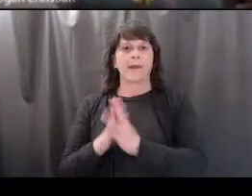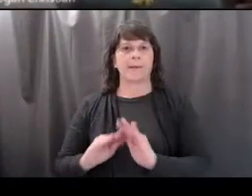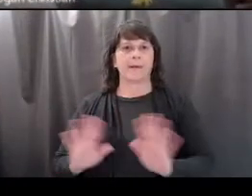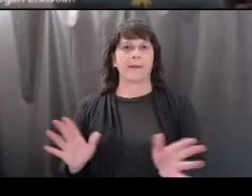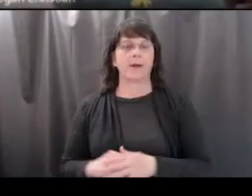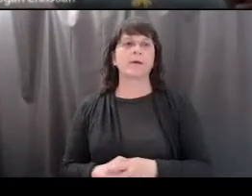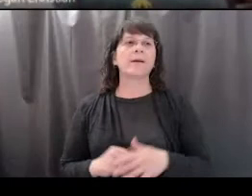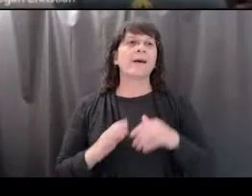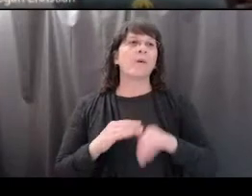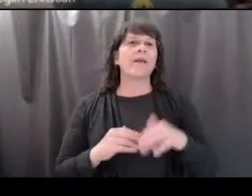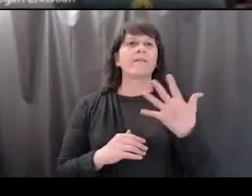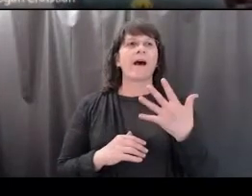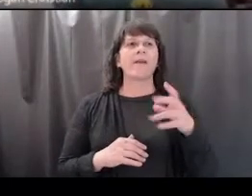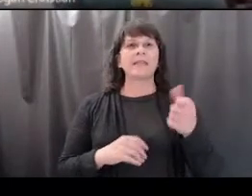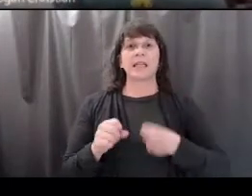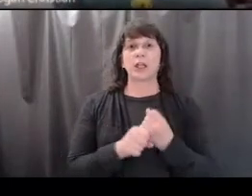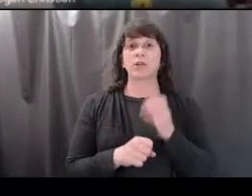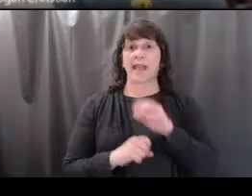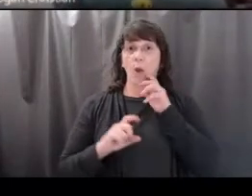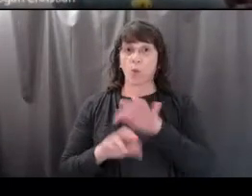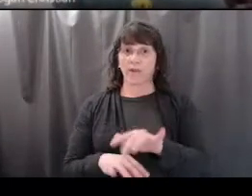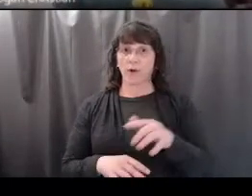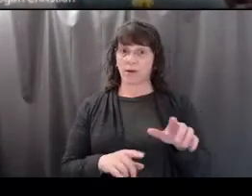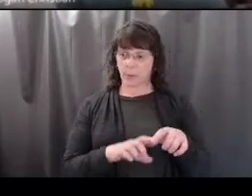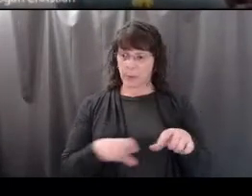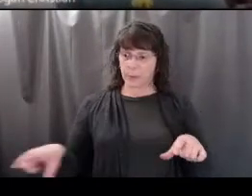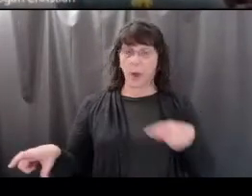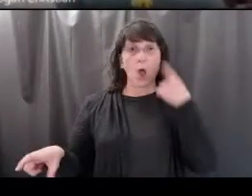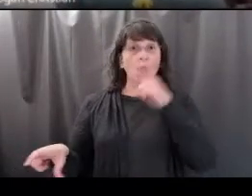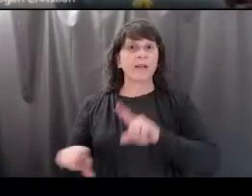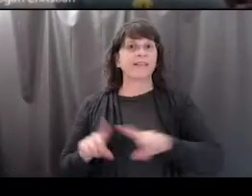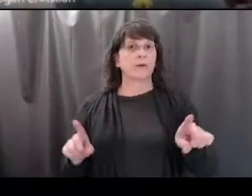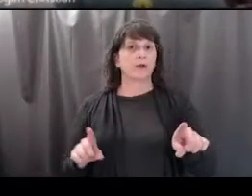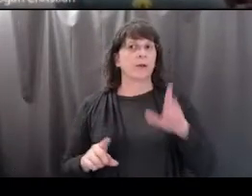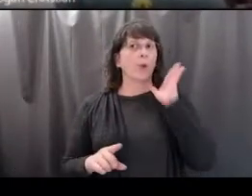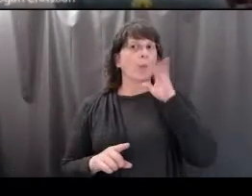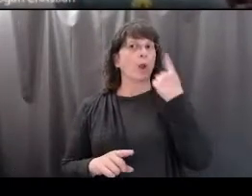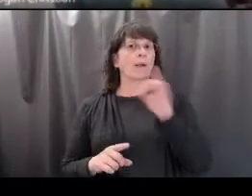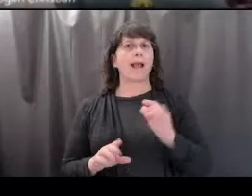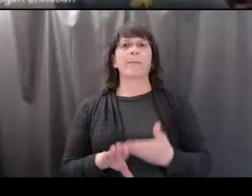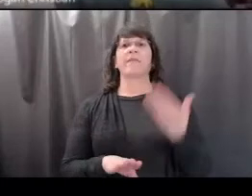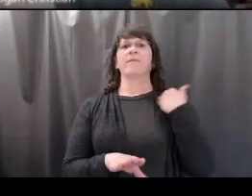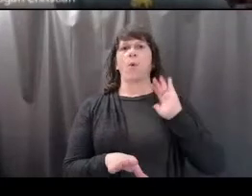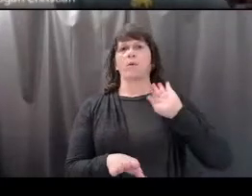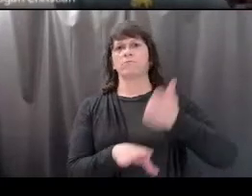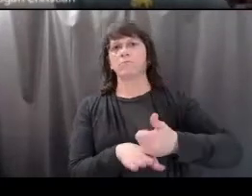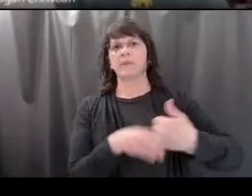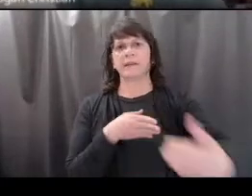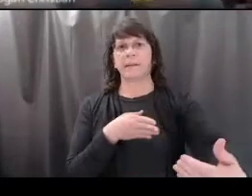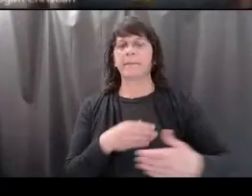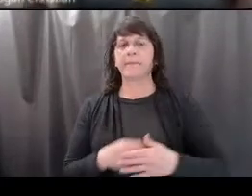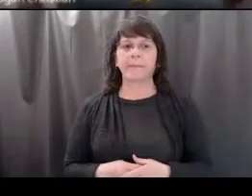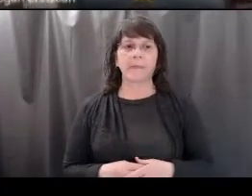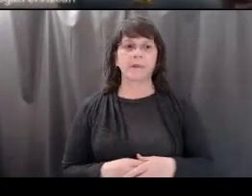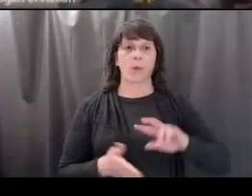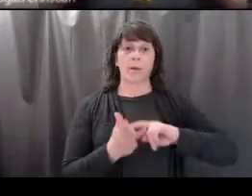10 years, that river is going to look a lot closer to how it did before the dam was there. So the whole purpose